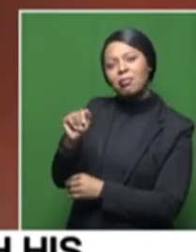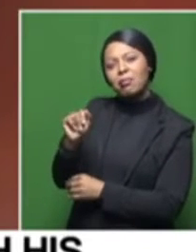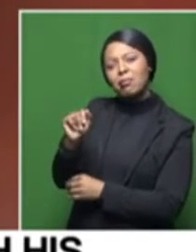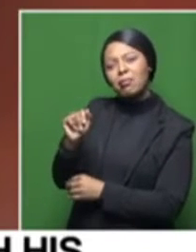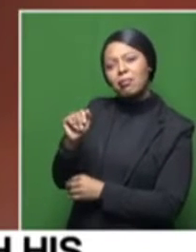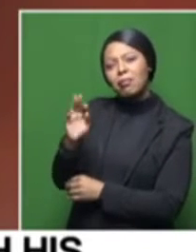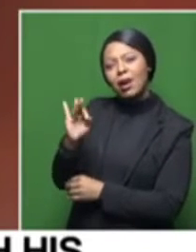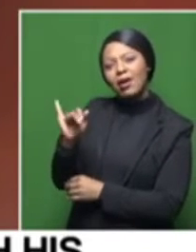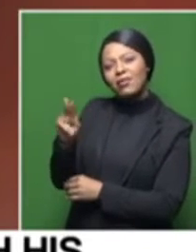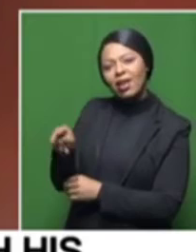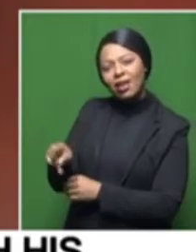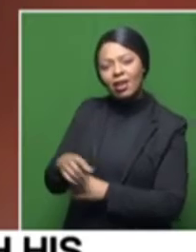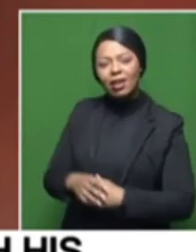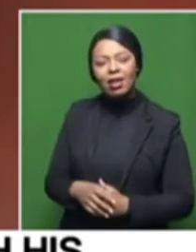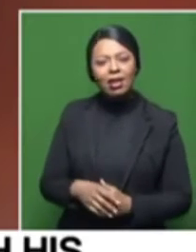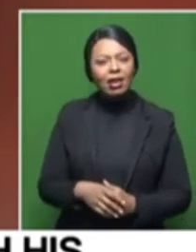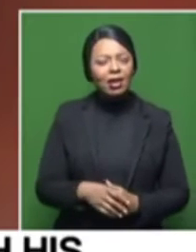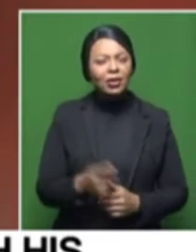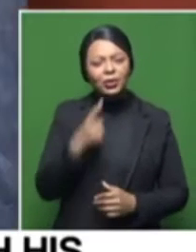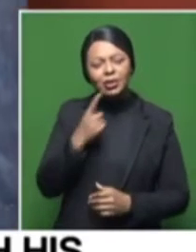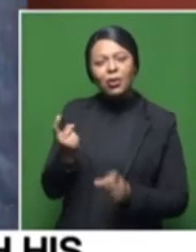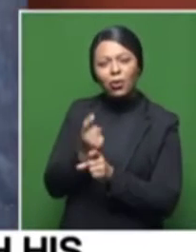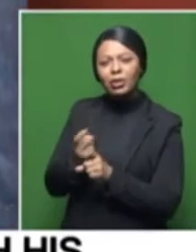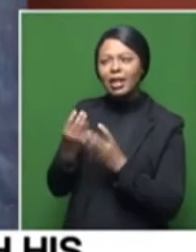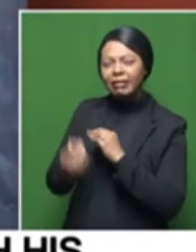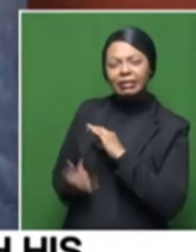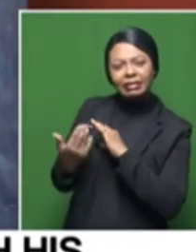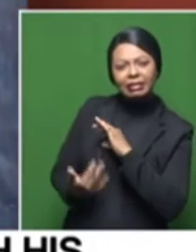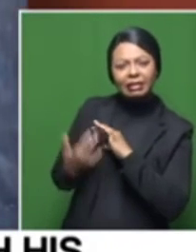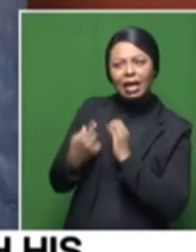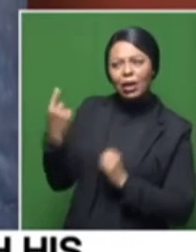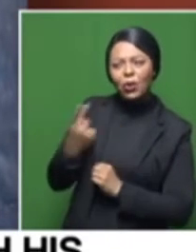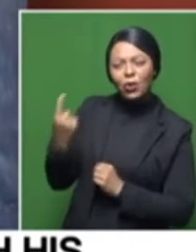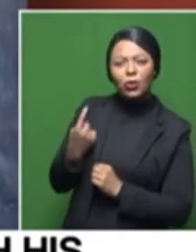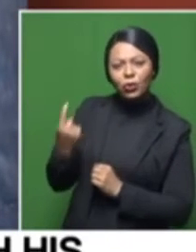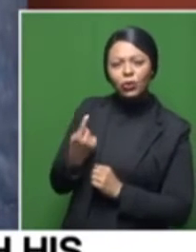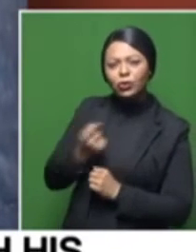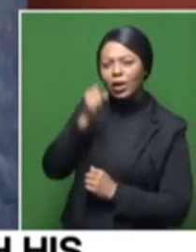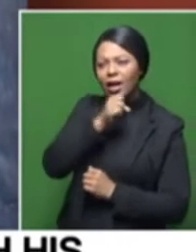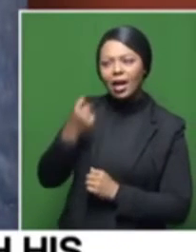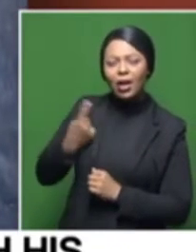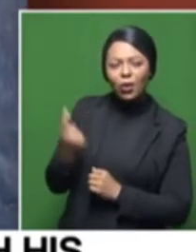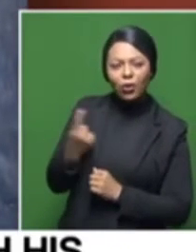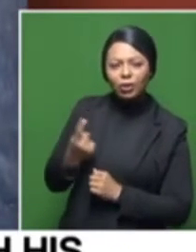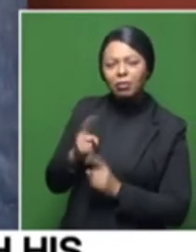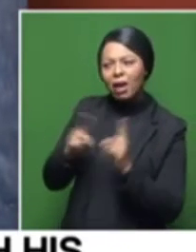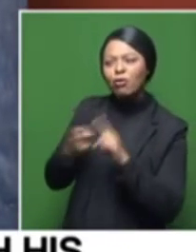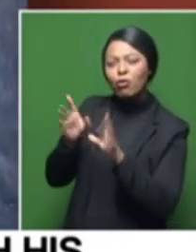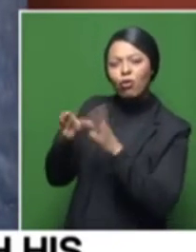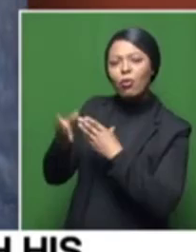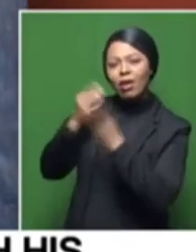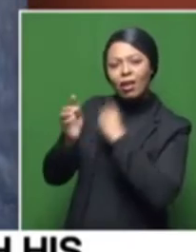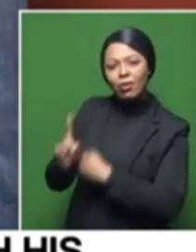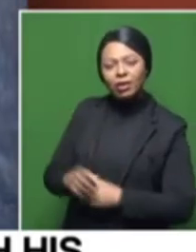solo career, but you've always had it this burning desire in you to go solo. Hey. No, I mean, I've learned a lot. We've played in the